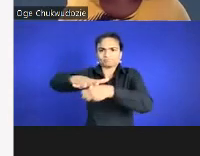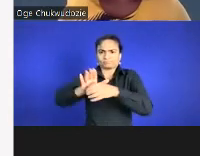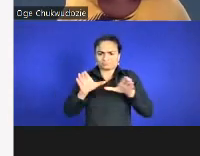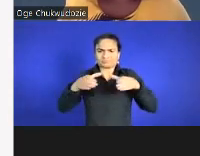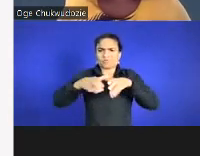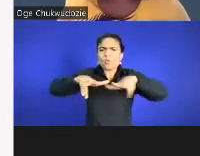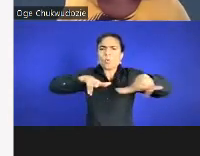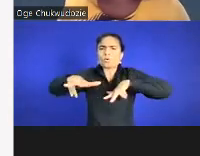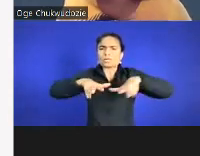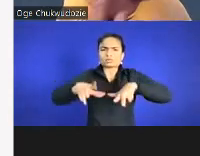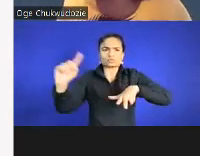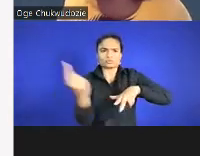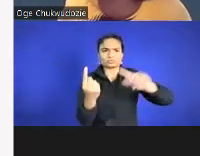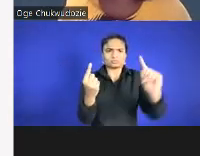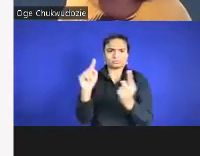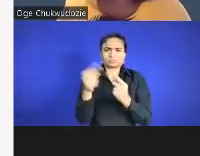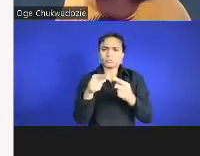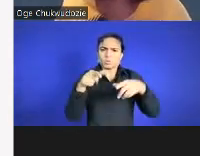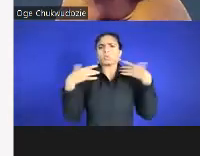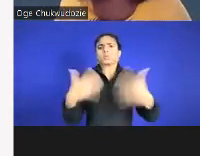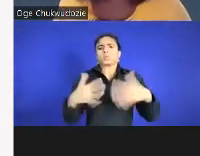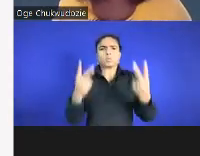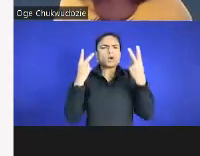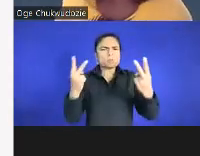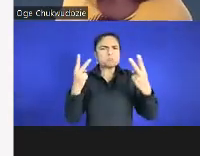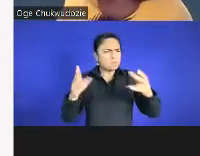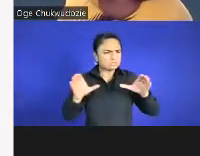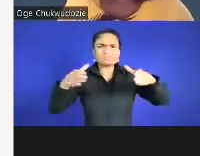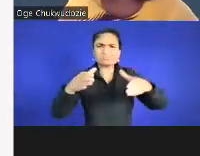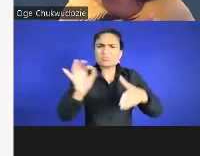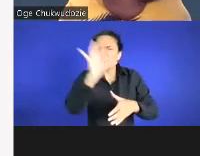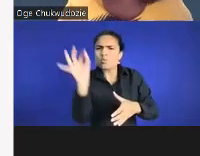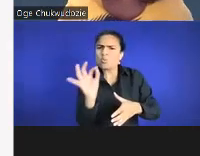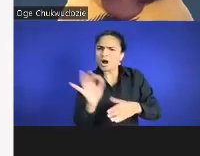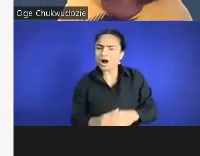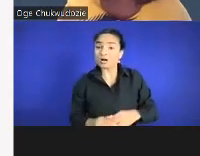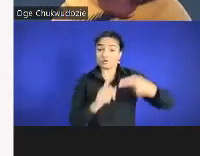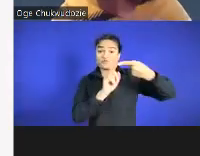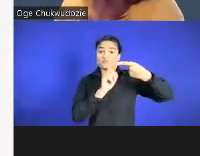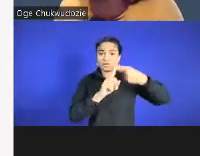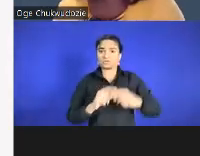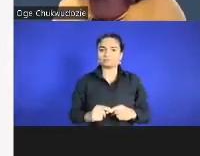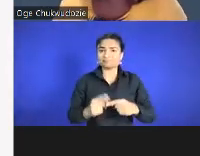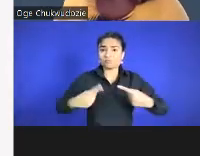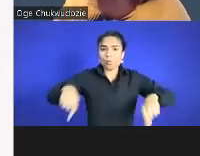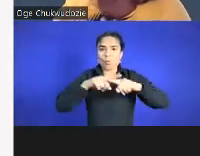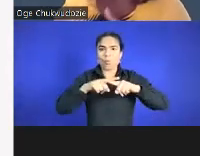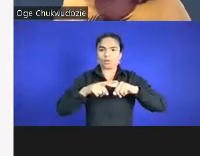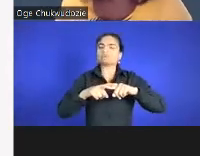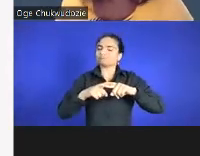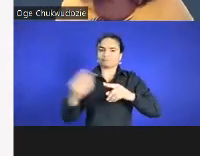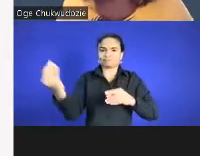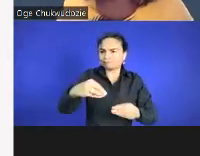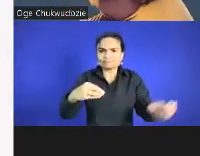where that is managed only by the male team, and then the program team will be like, oh no, that is actually,